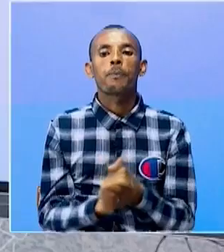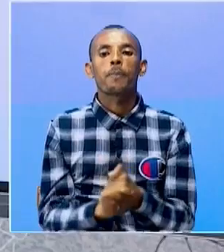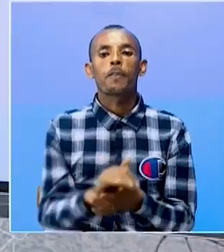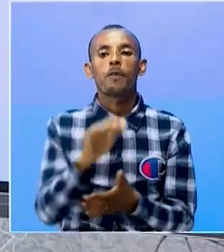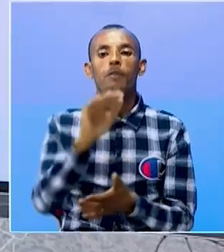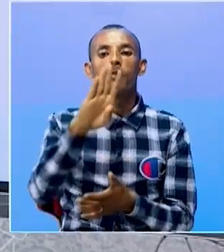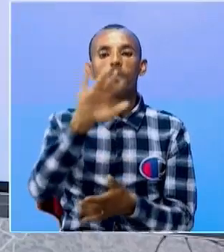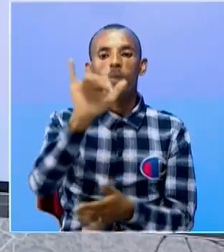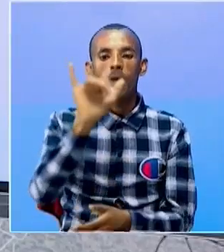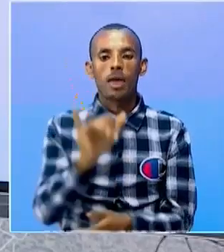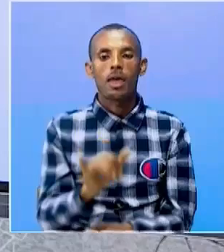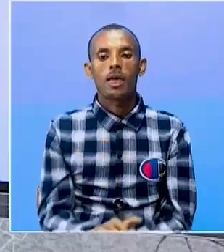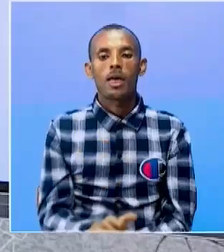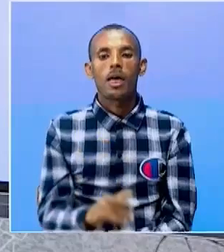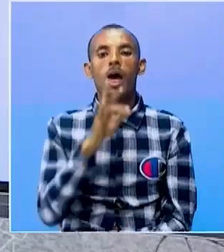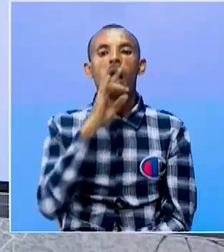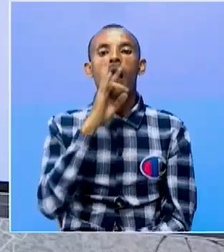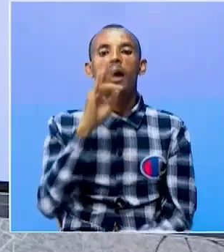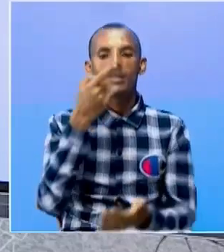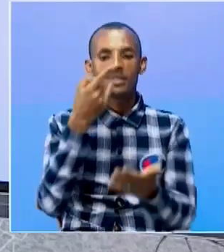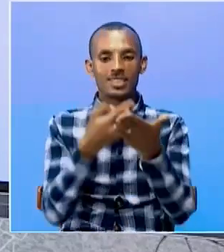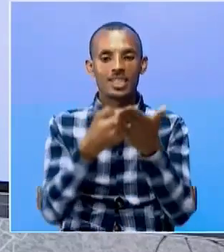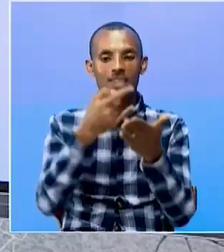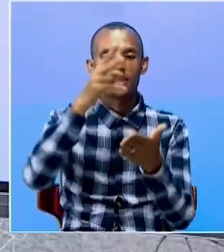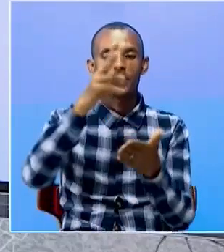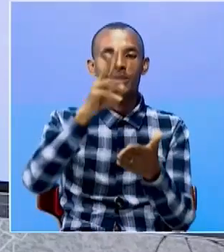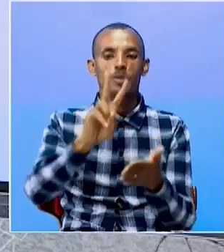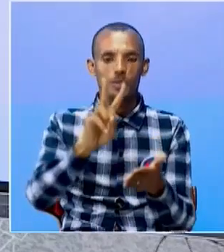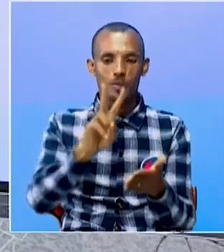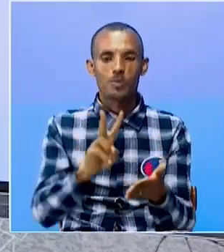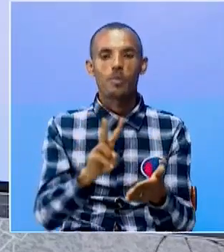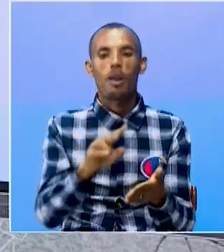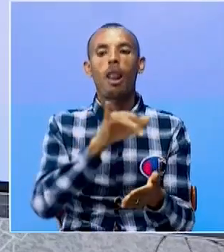4y. Are these two like terms?